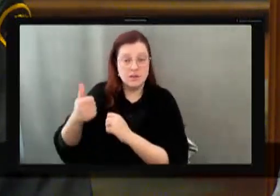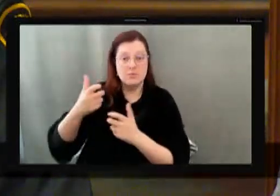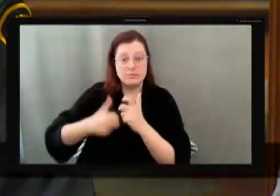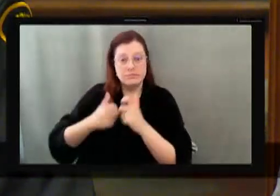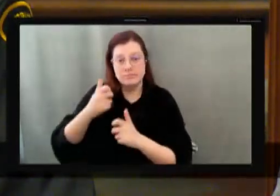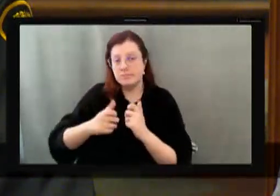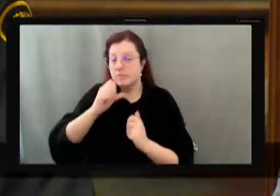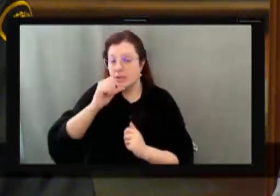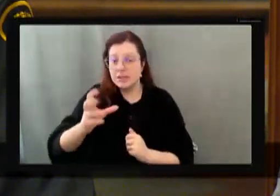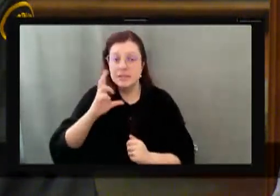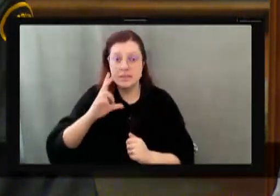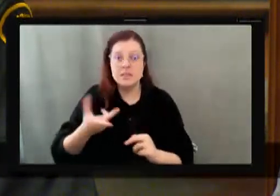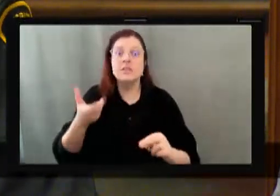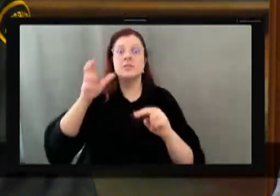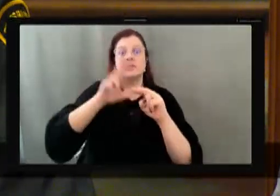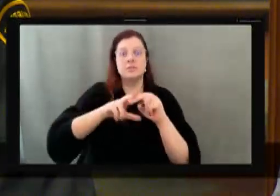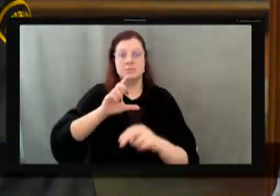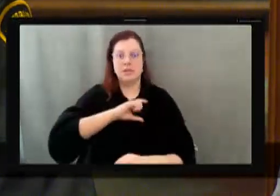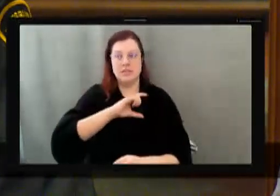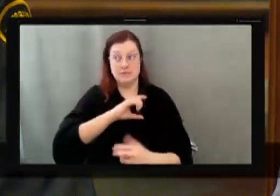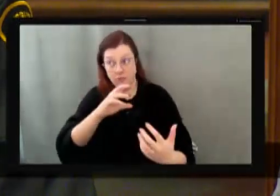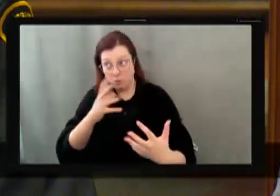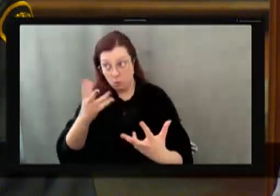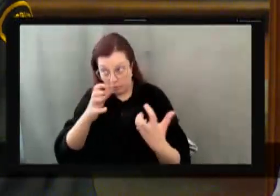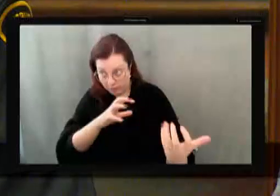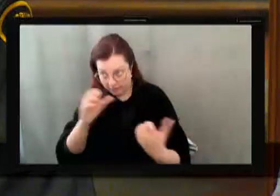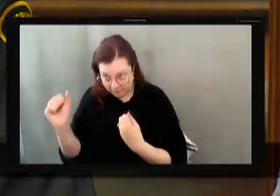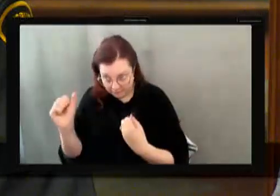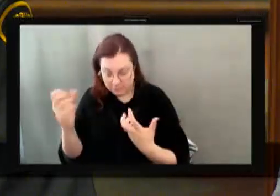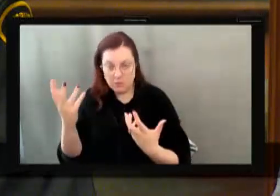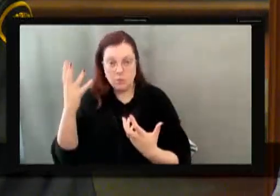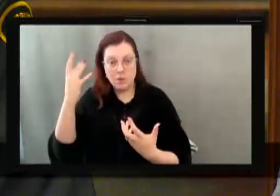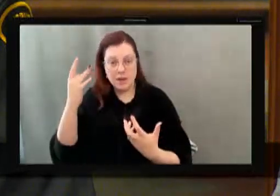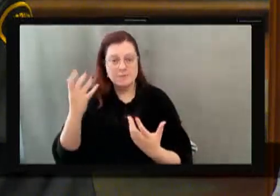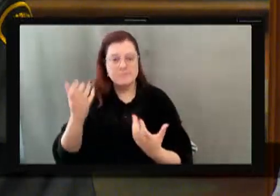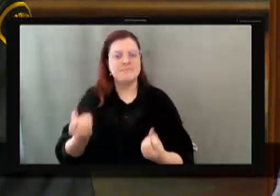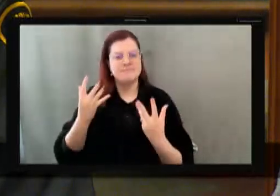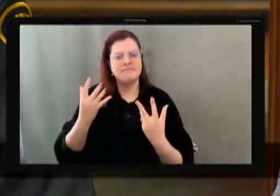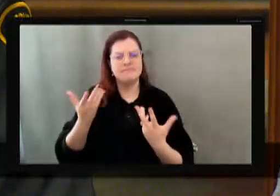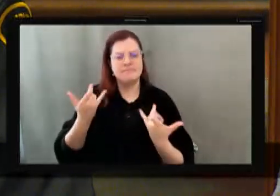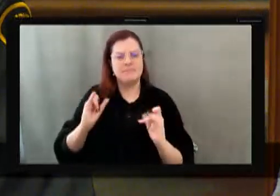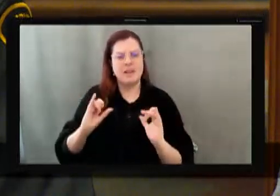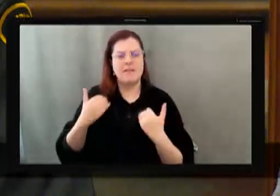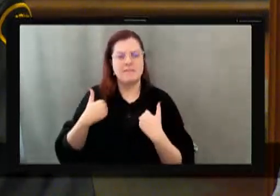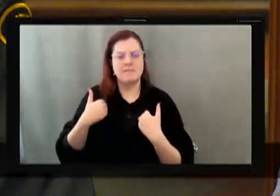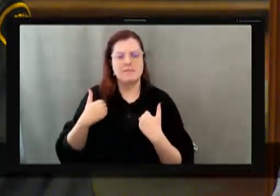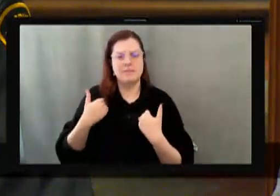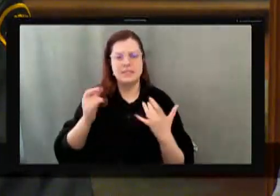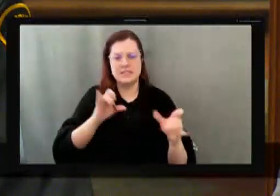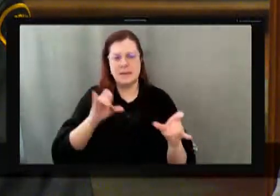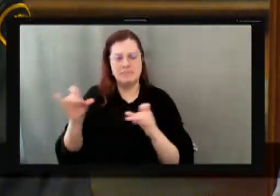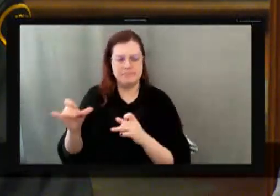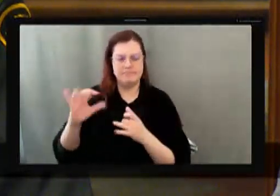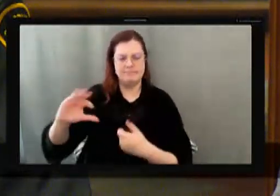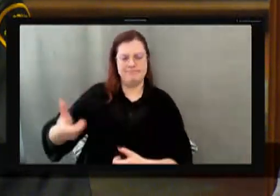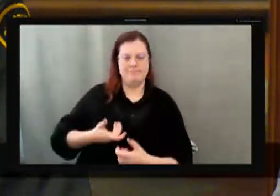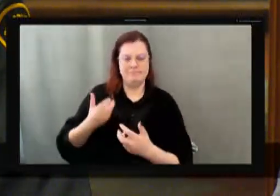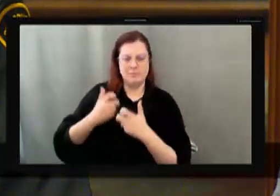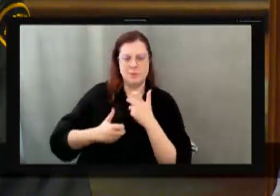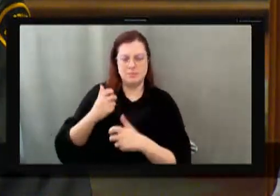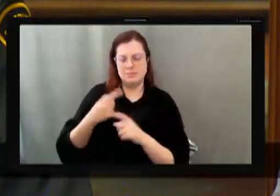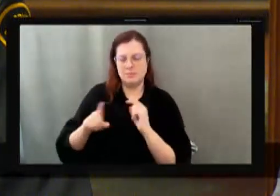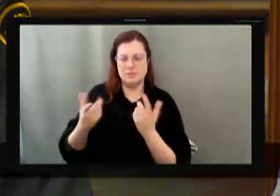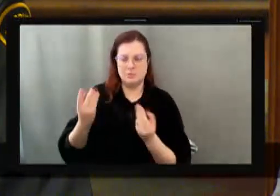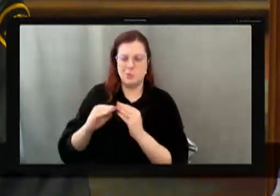looking to go, because a lot of these suburban departments still have the same hiring issues that we have. It's just on a much smaller